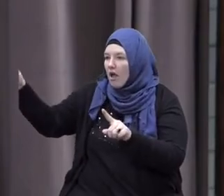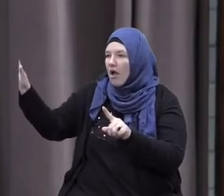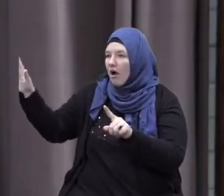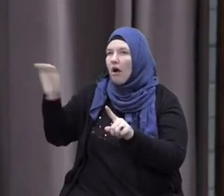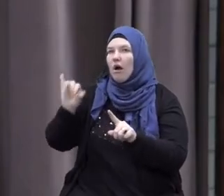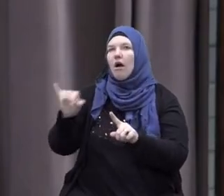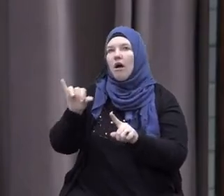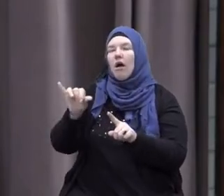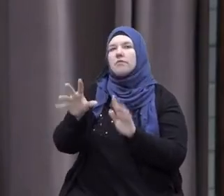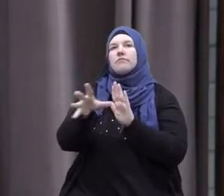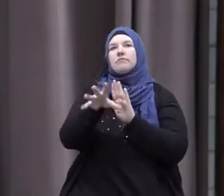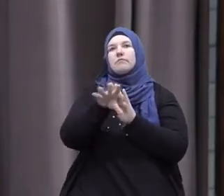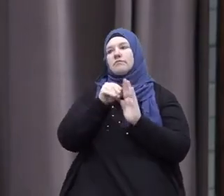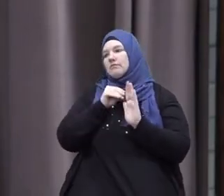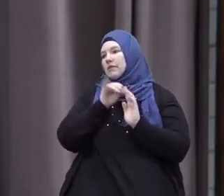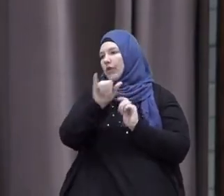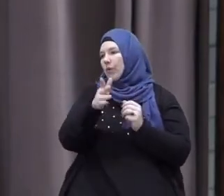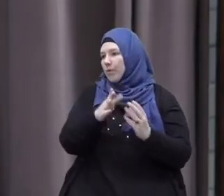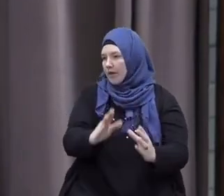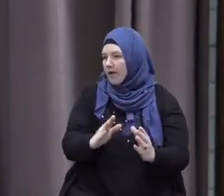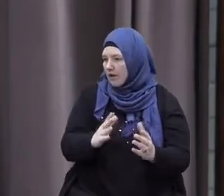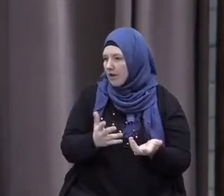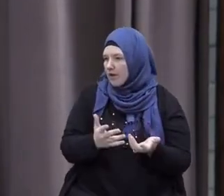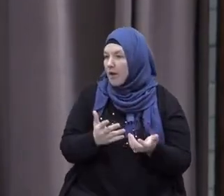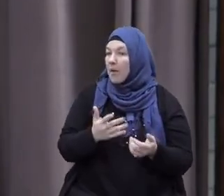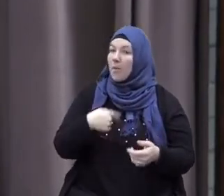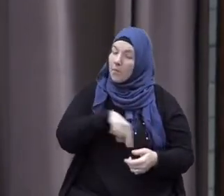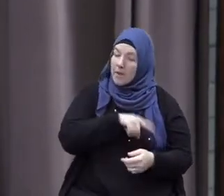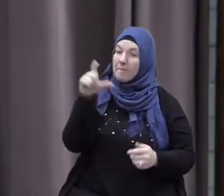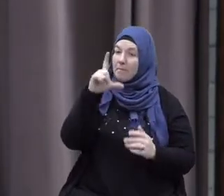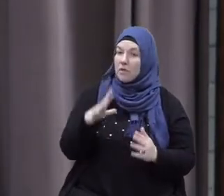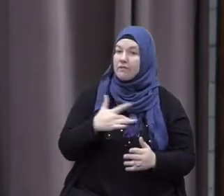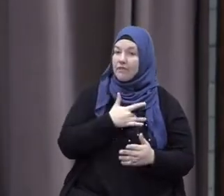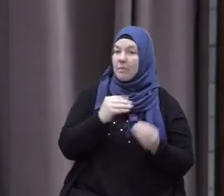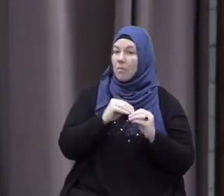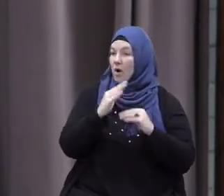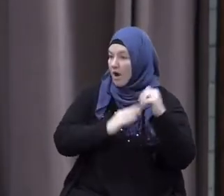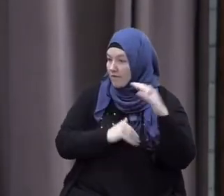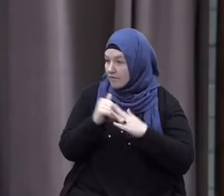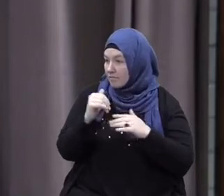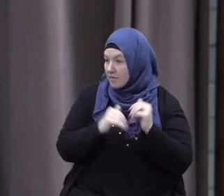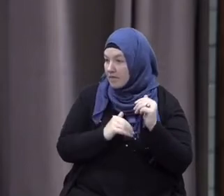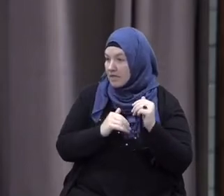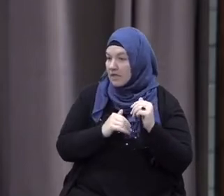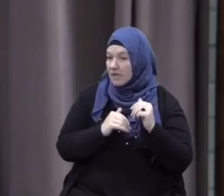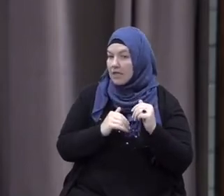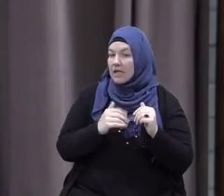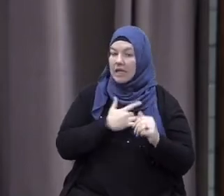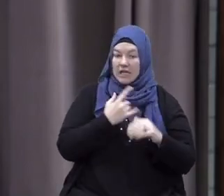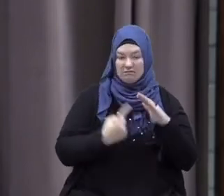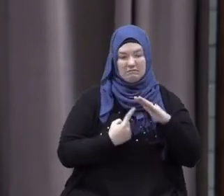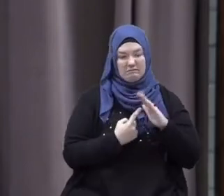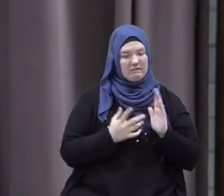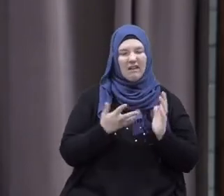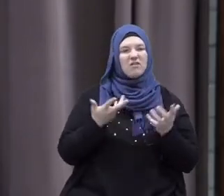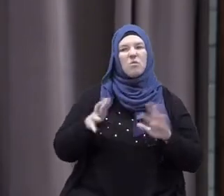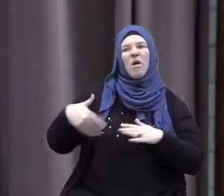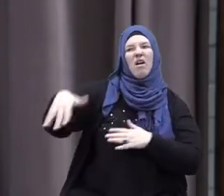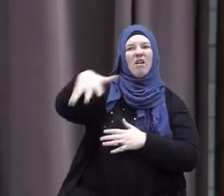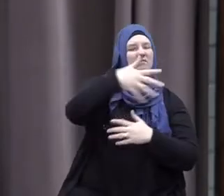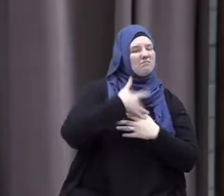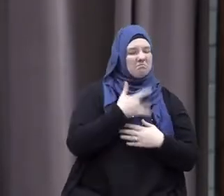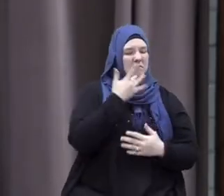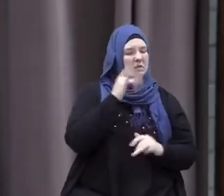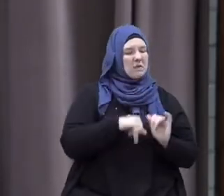We Muslims feel better off and more comfortable in isolation than in